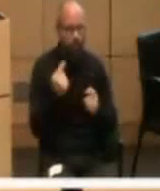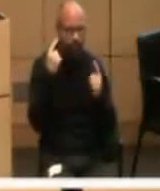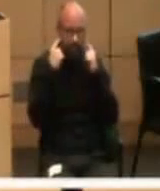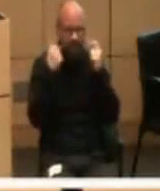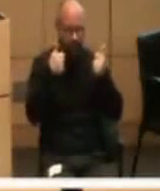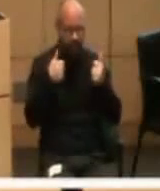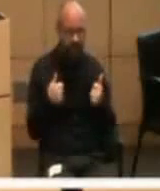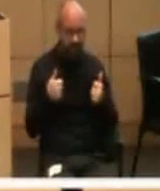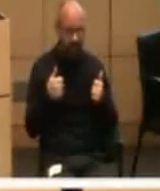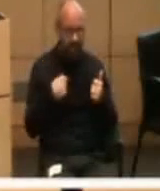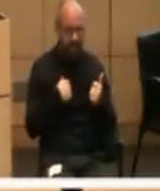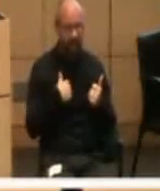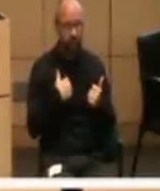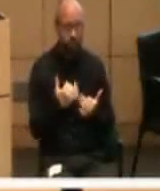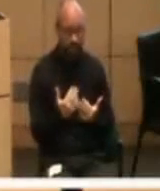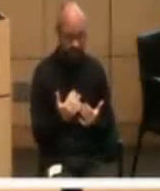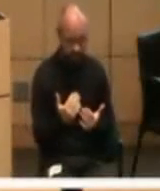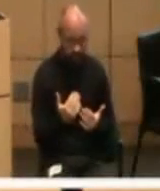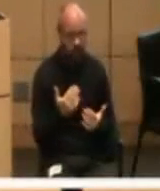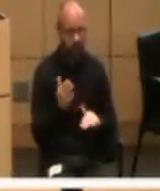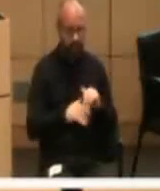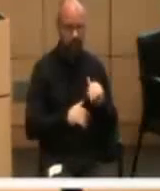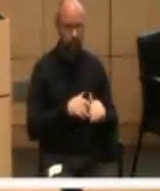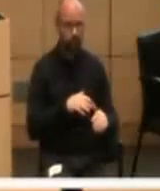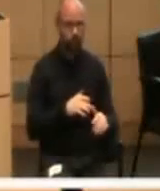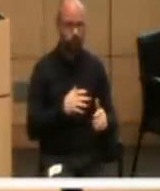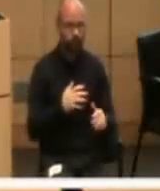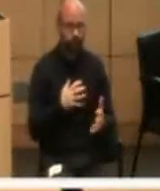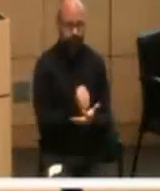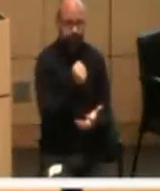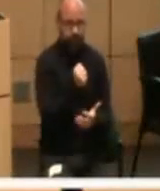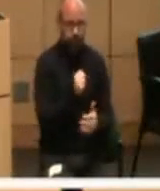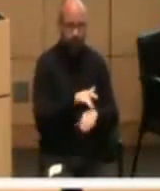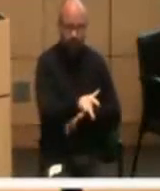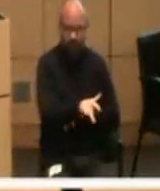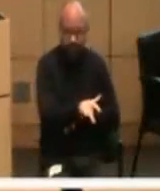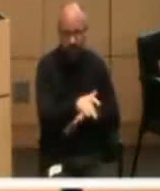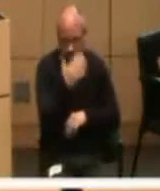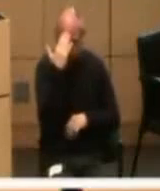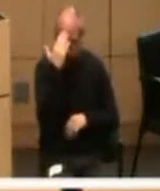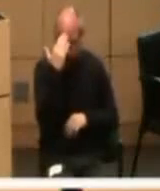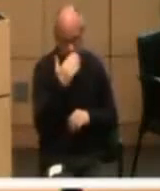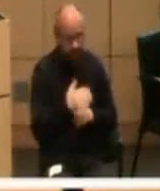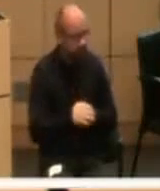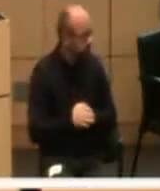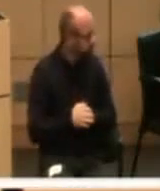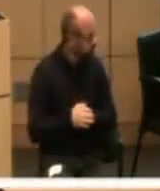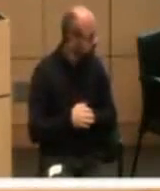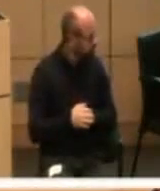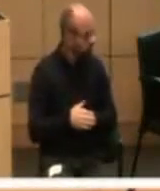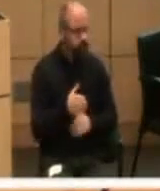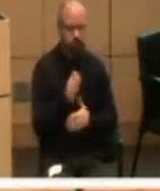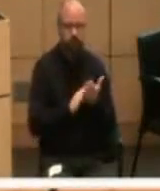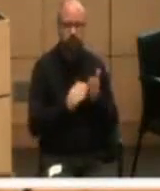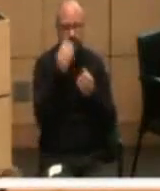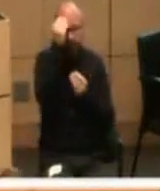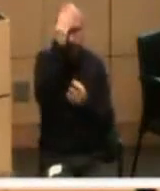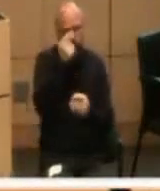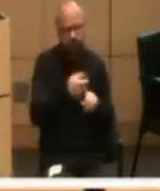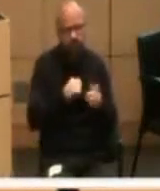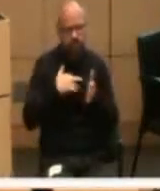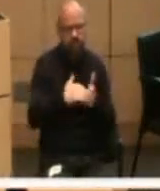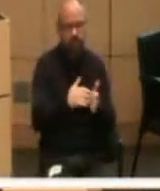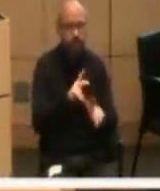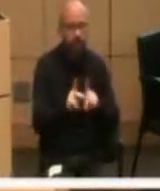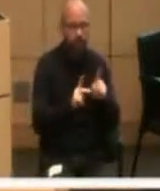than we do with unilateral. I mean, and there is some information from studies where people have been tested